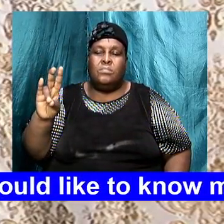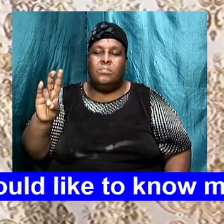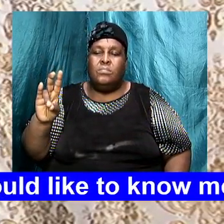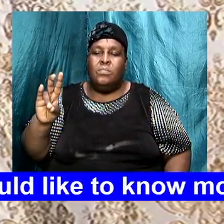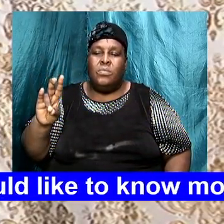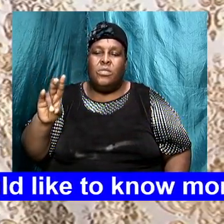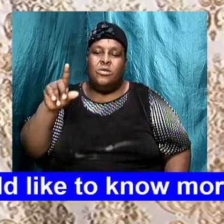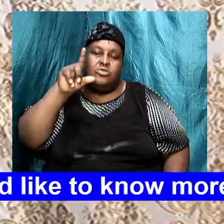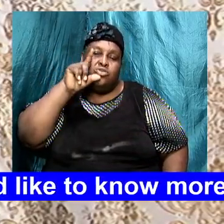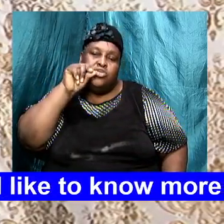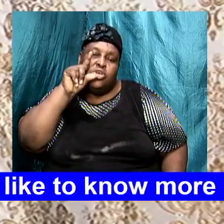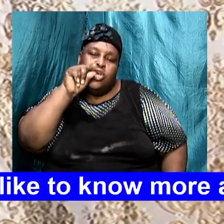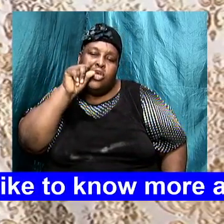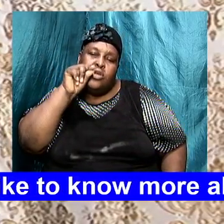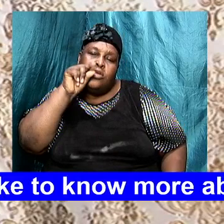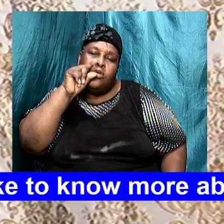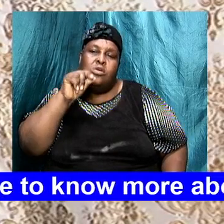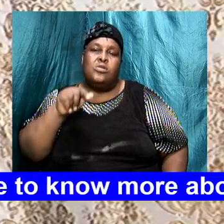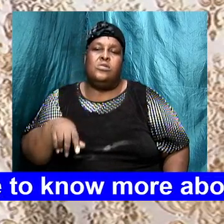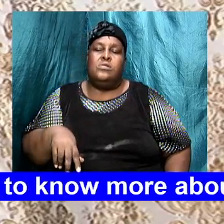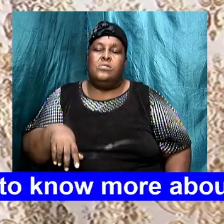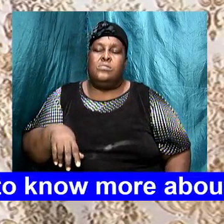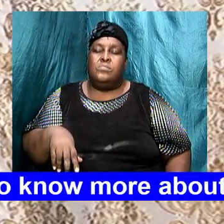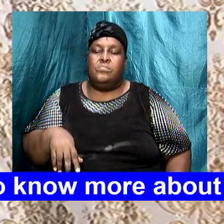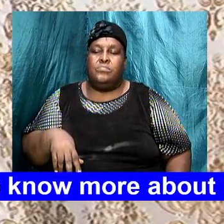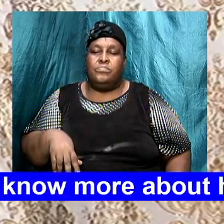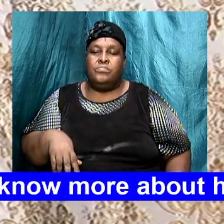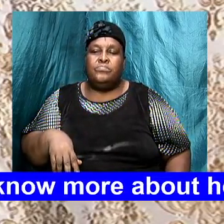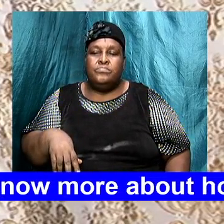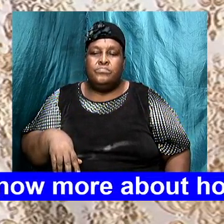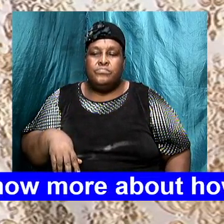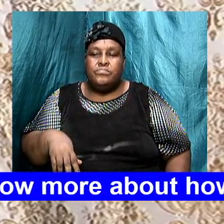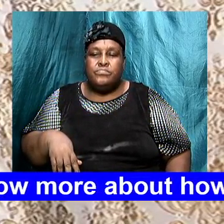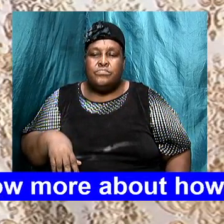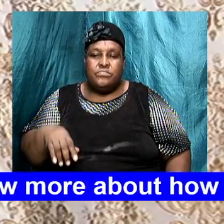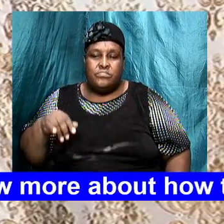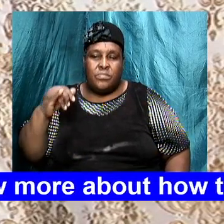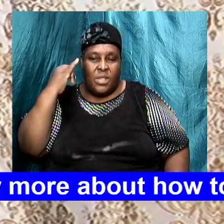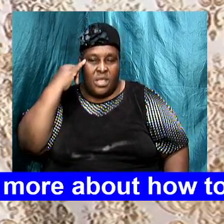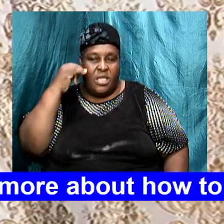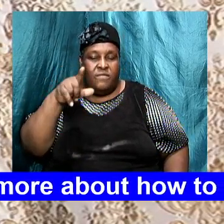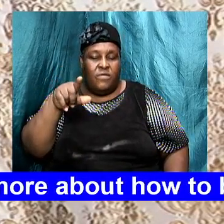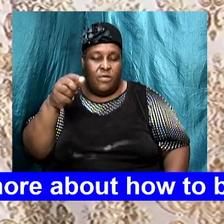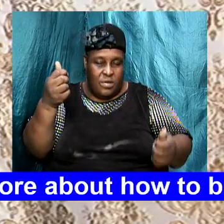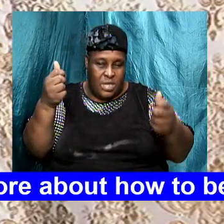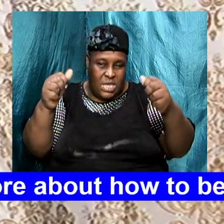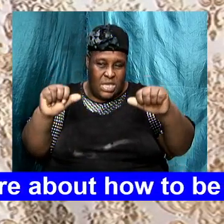Buzz, and I am going to ask if you are able to